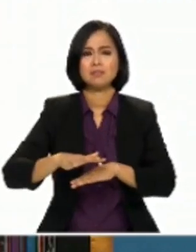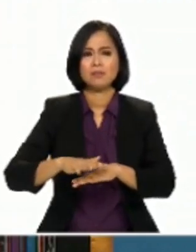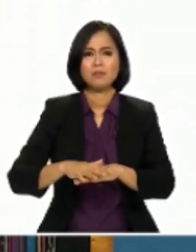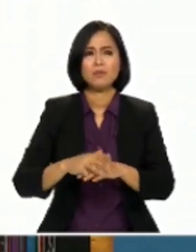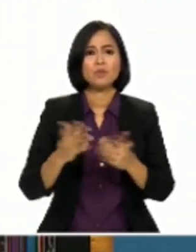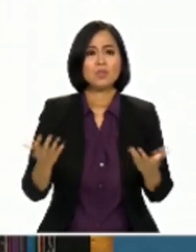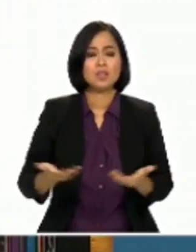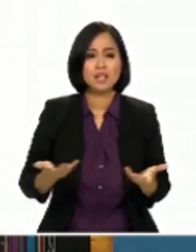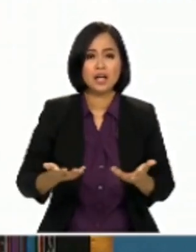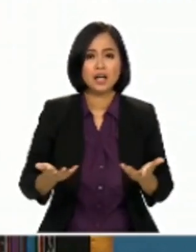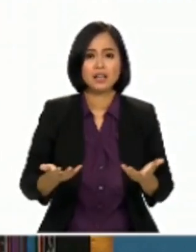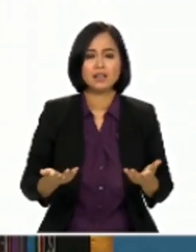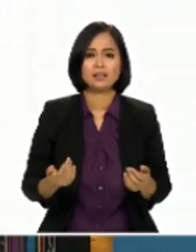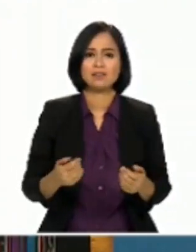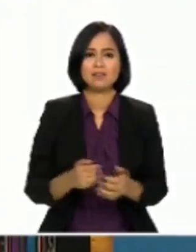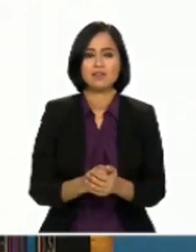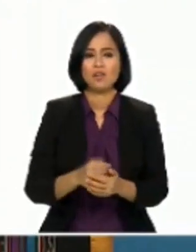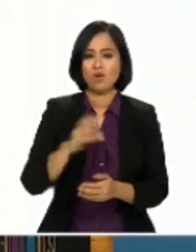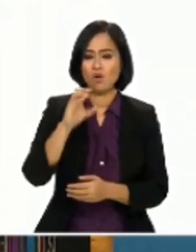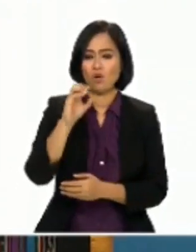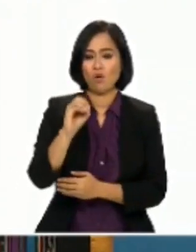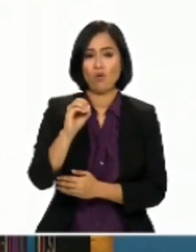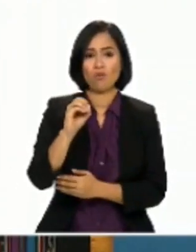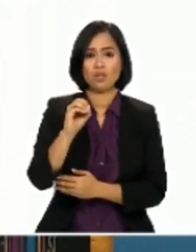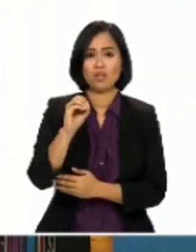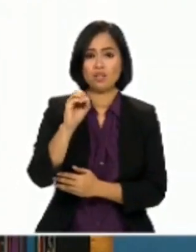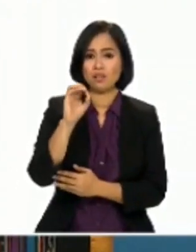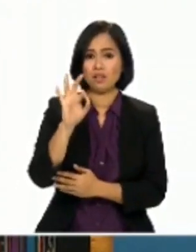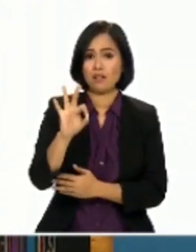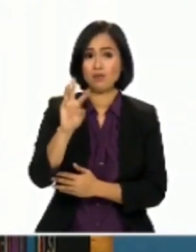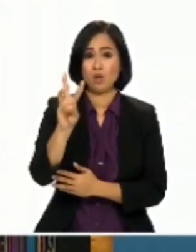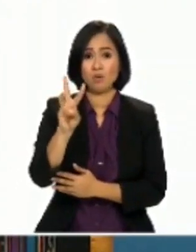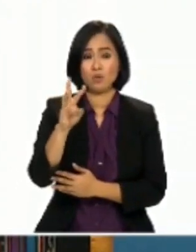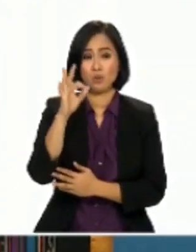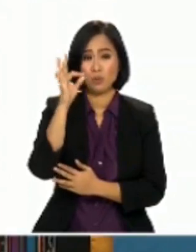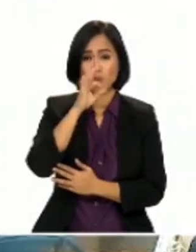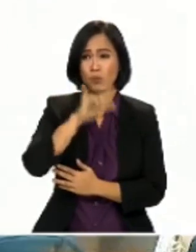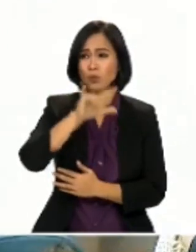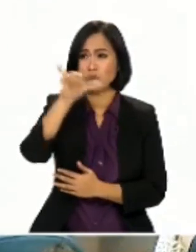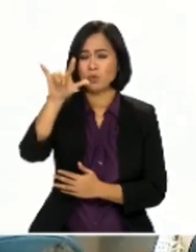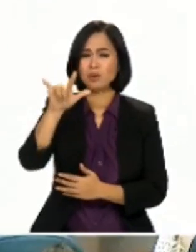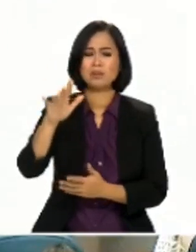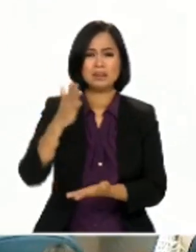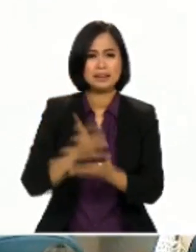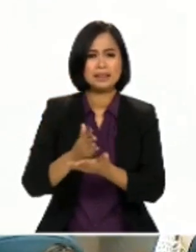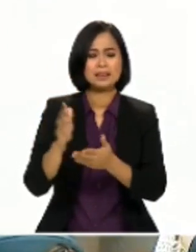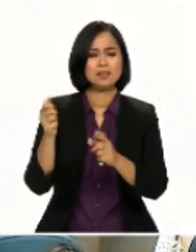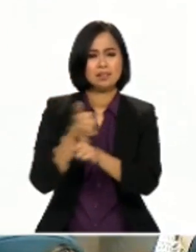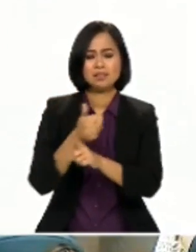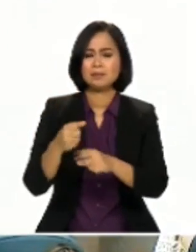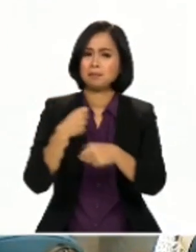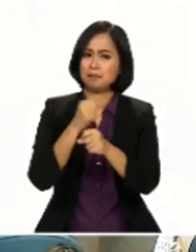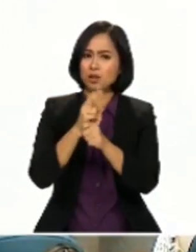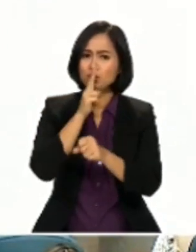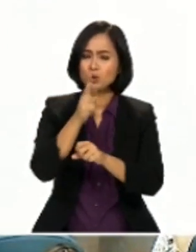on our overseas Filipinos, to ensure their welfare,